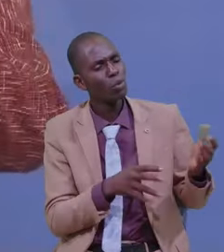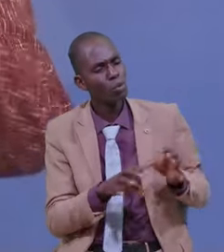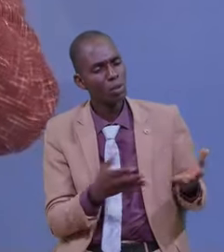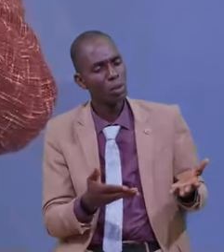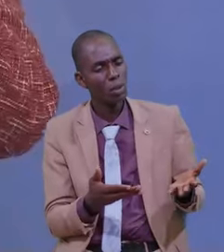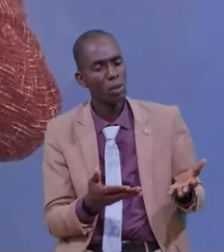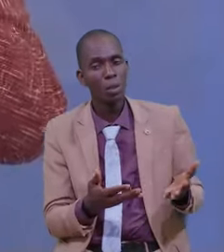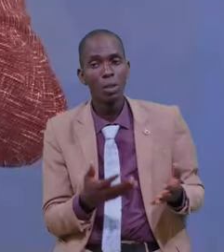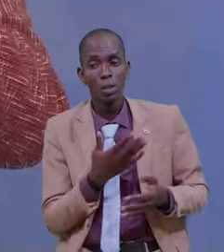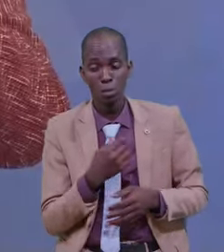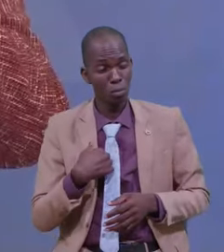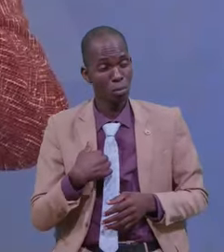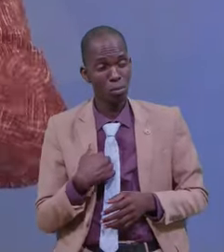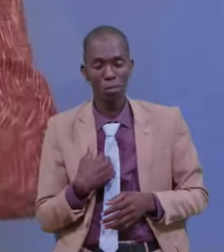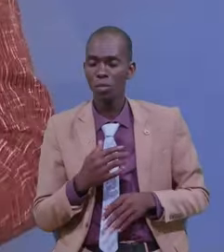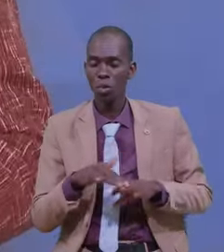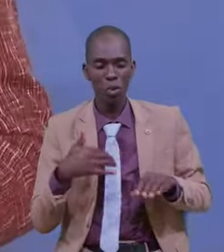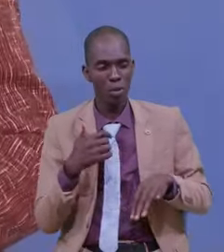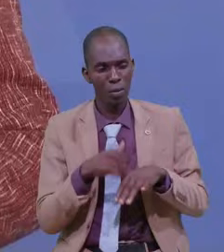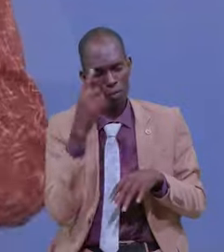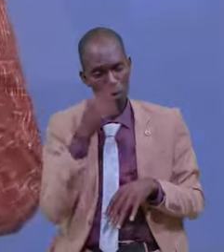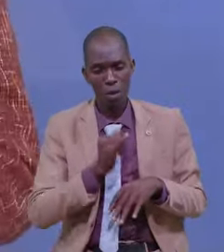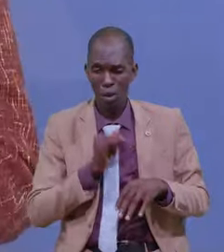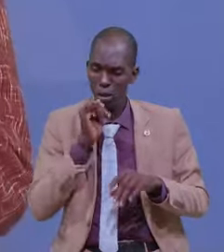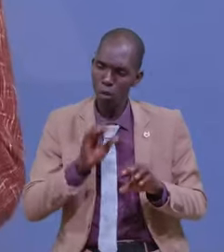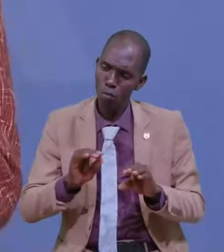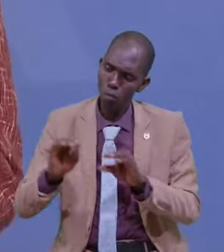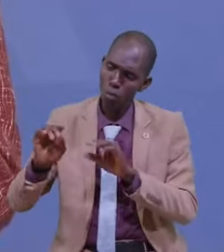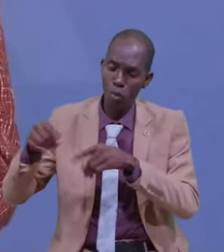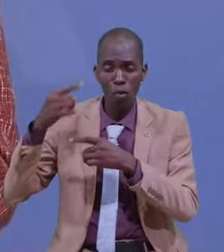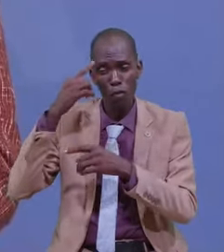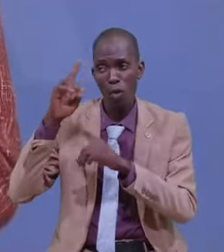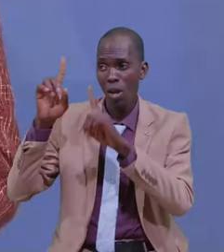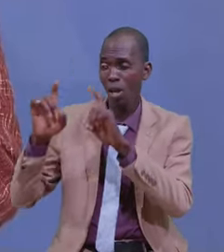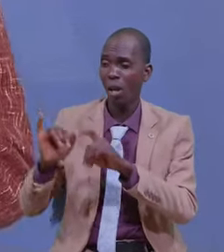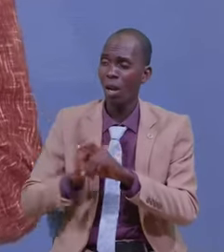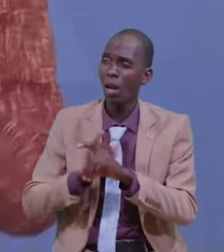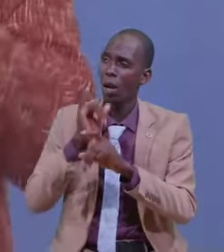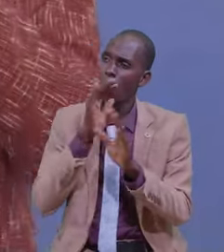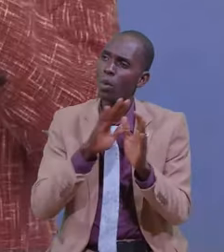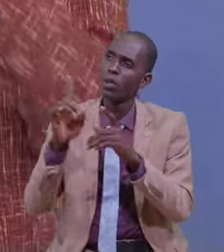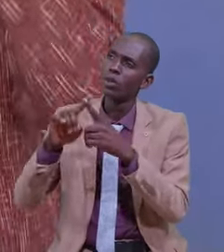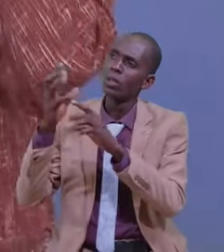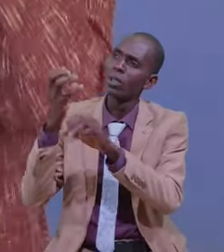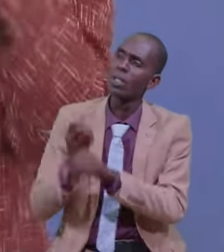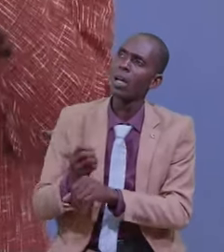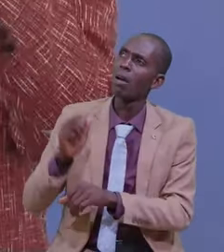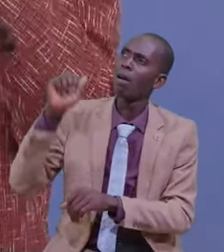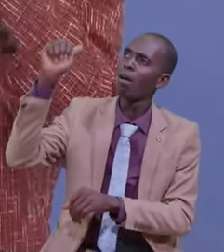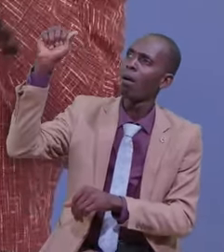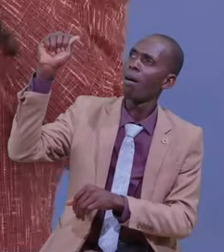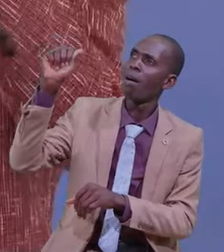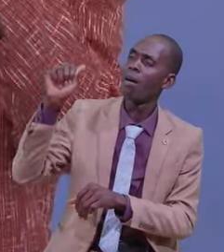exam that I'm prepared for. And I'm aiming for first class. Are you aiming for second class